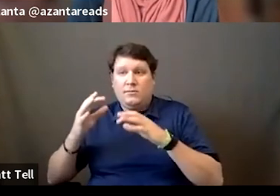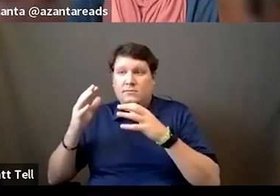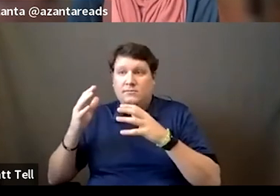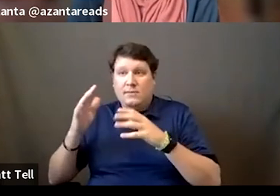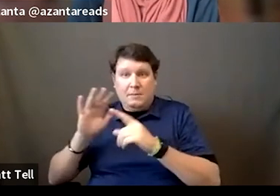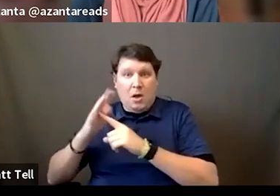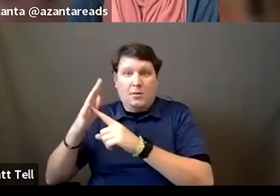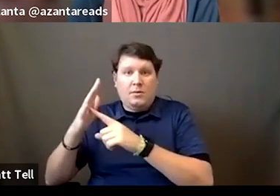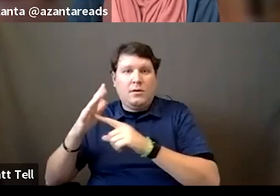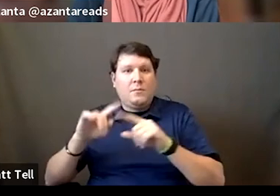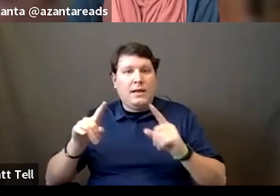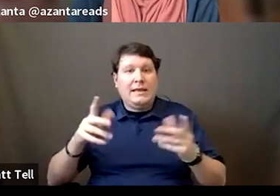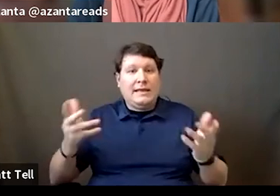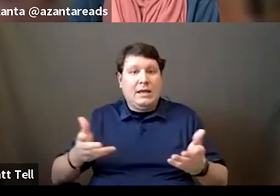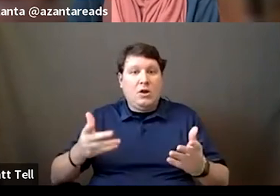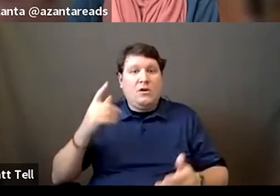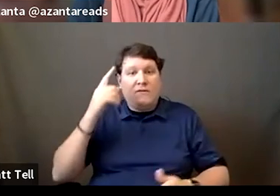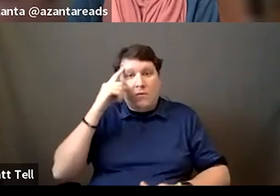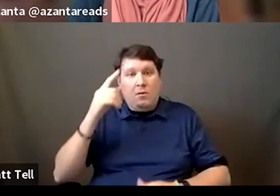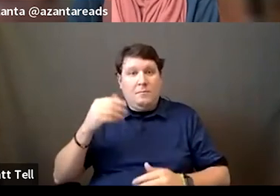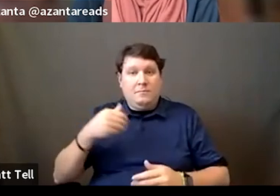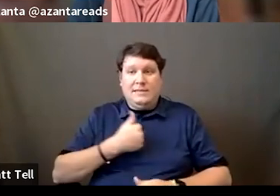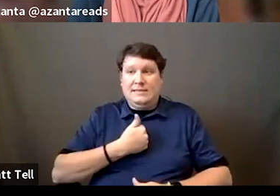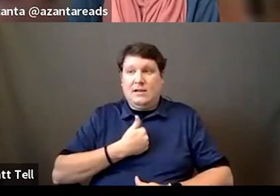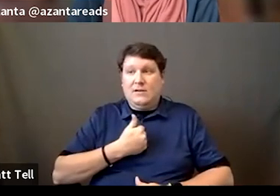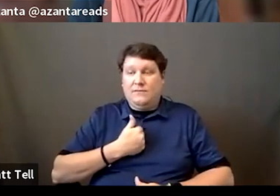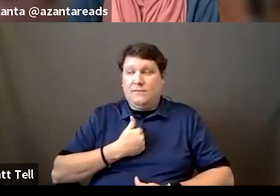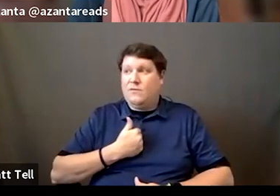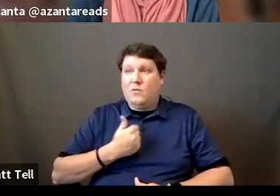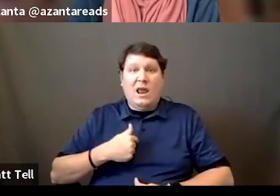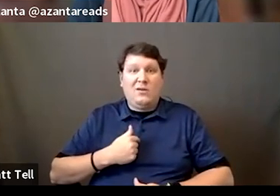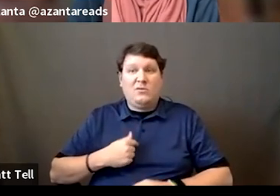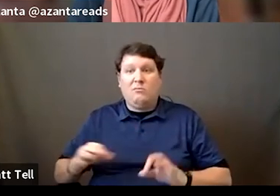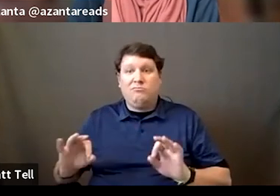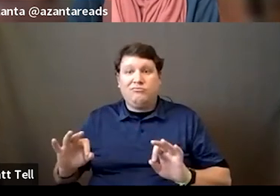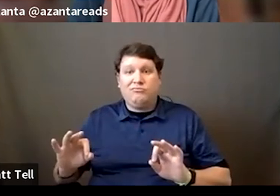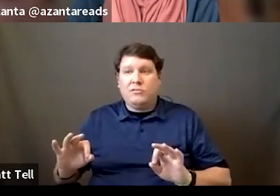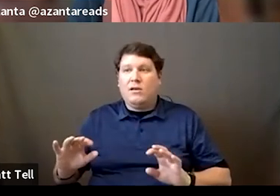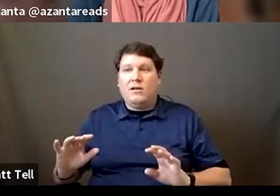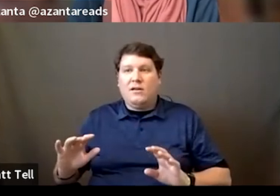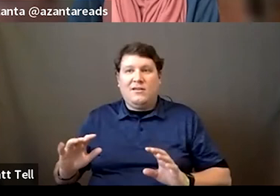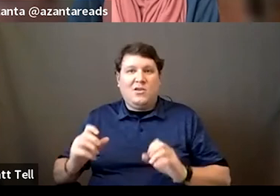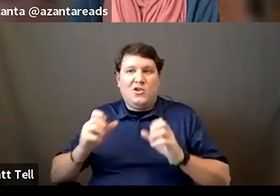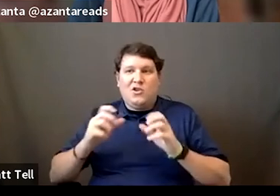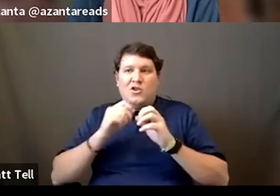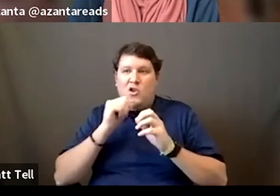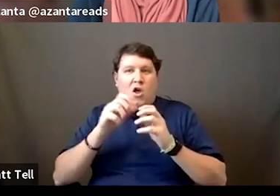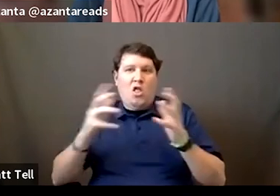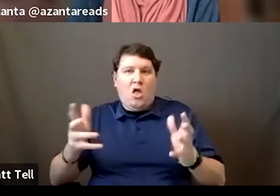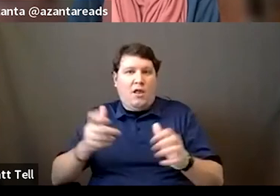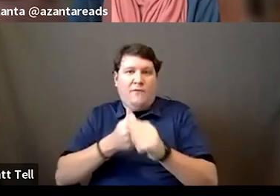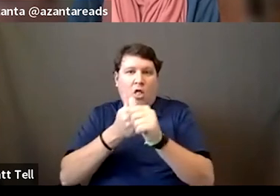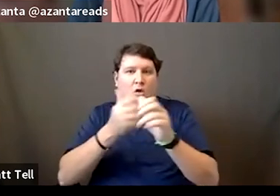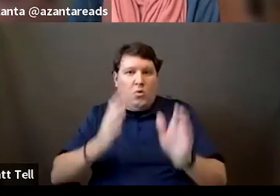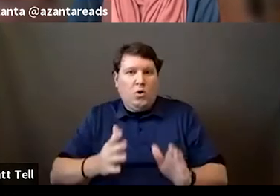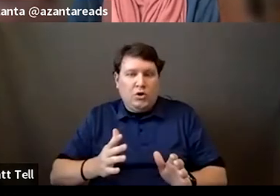speak honestly, when I was a much smaller content creator, publishers wouldn't even look at me, right? Because I was based in Canada. And so there was that,